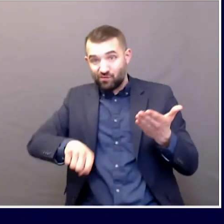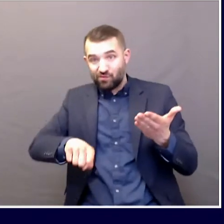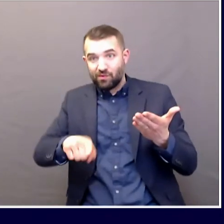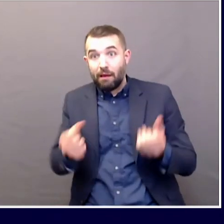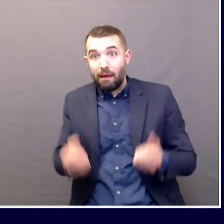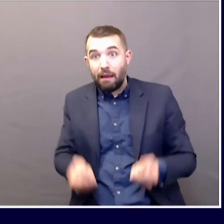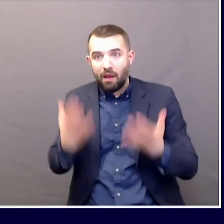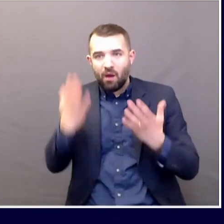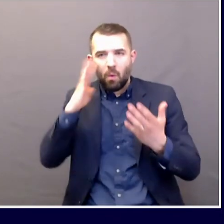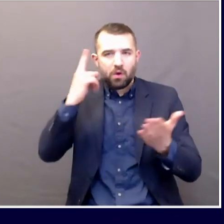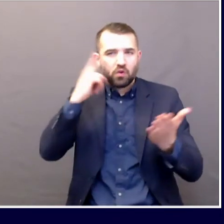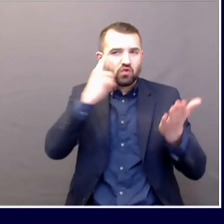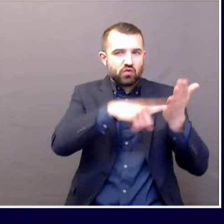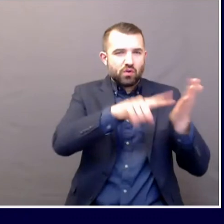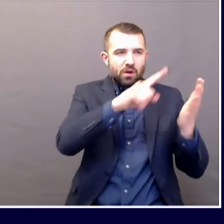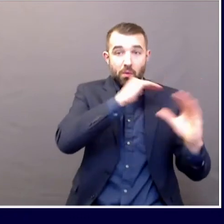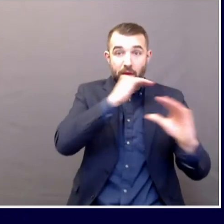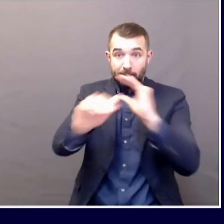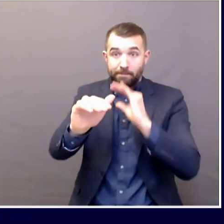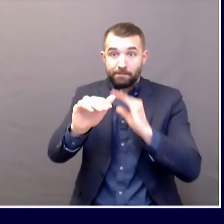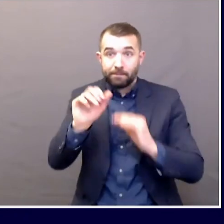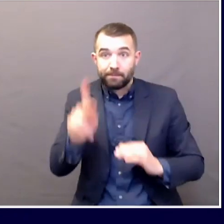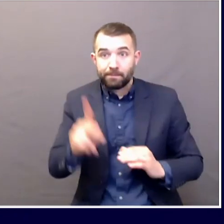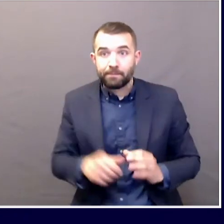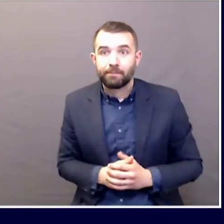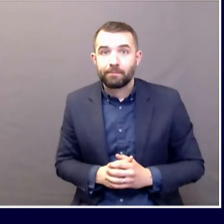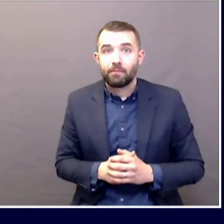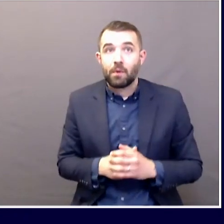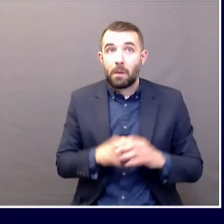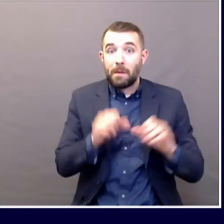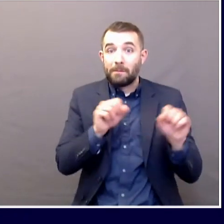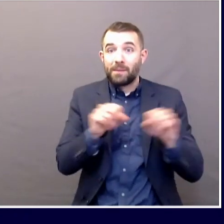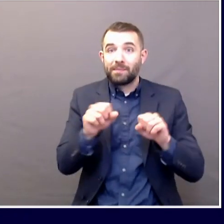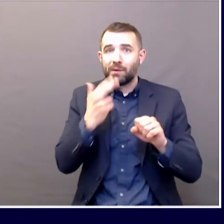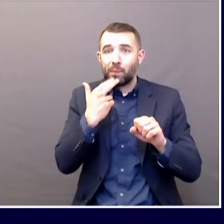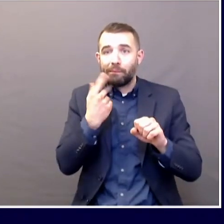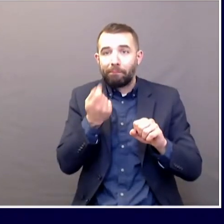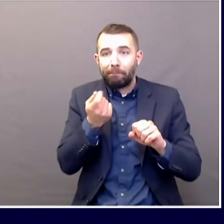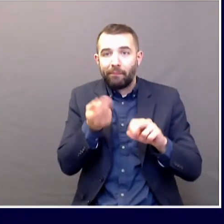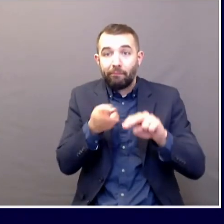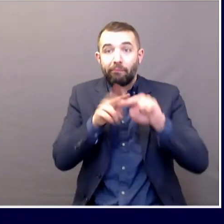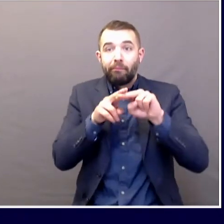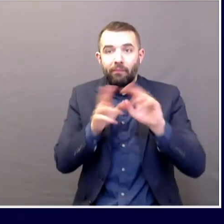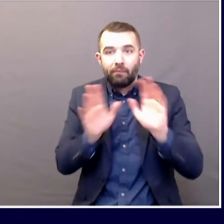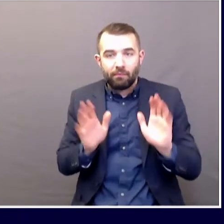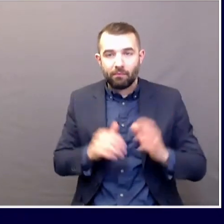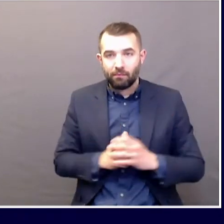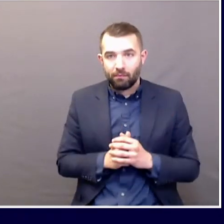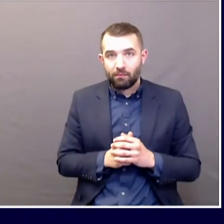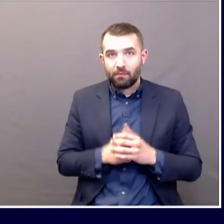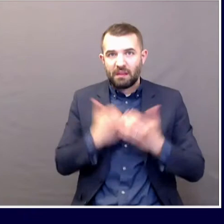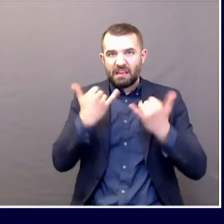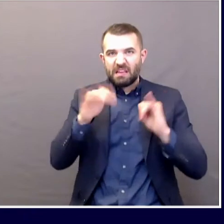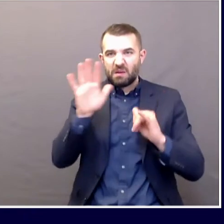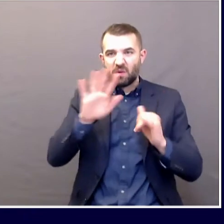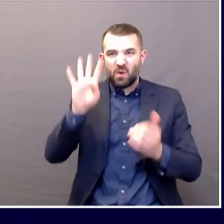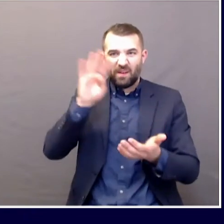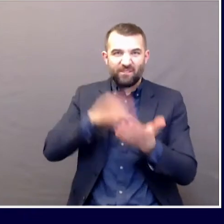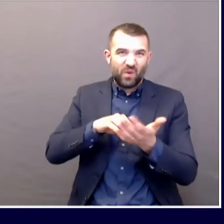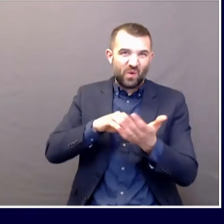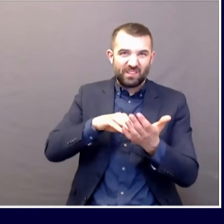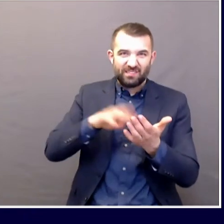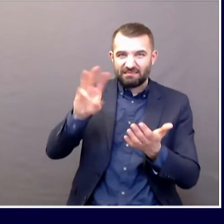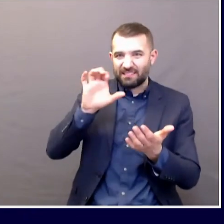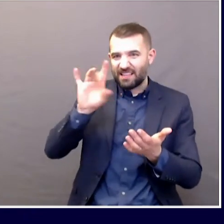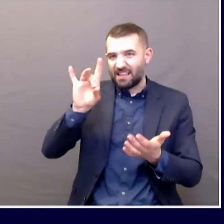know what it is. We understand that it might be a slight increase, but certainly still keeping at that 4,680 level, maybe